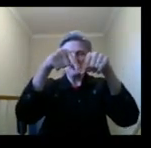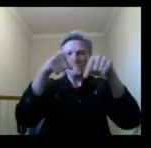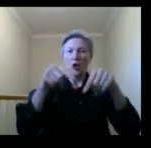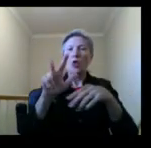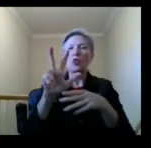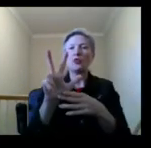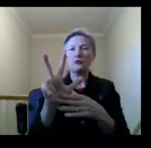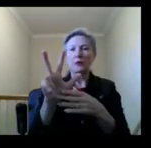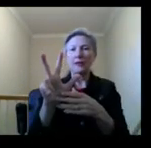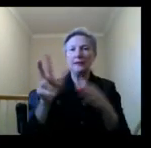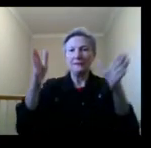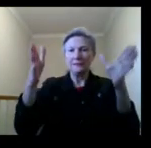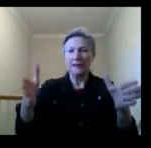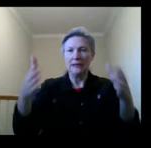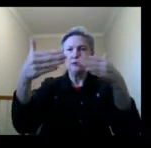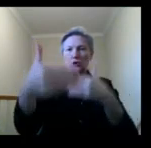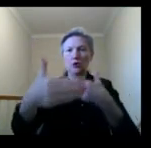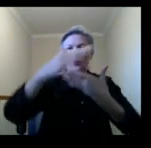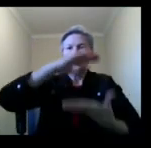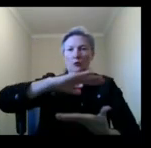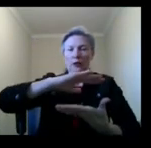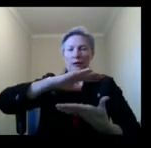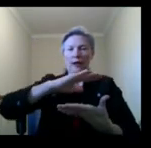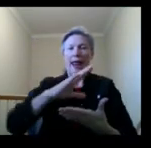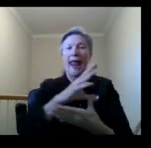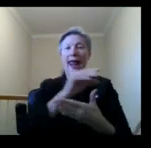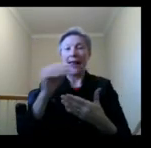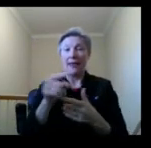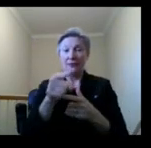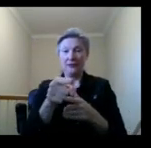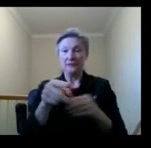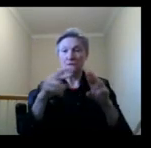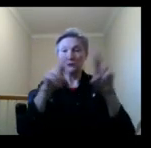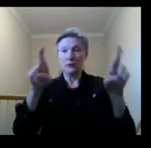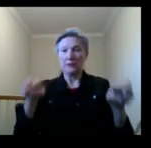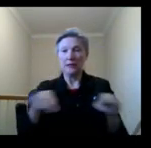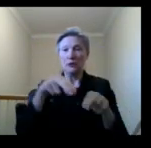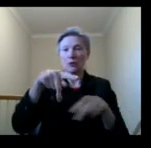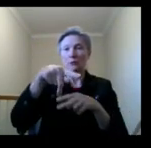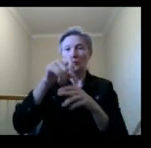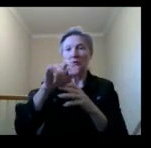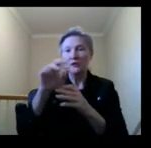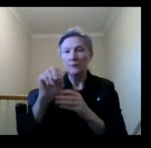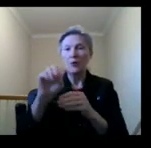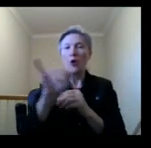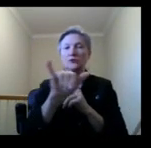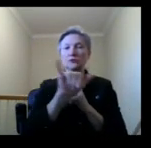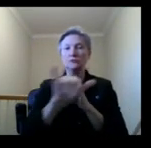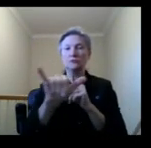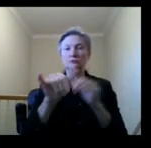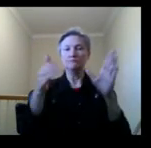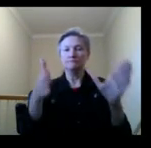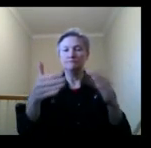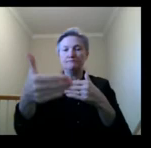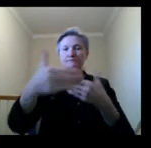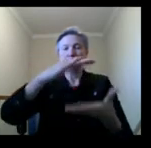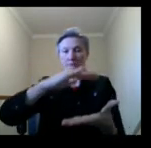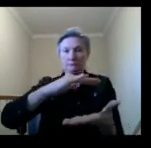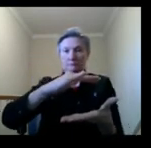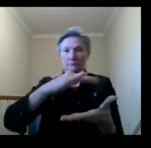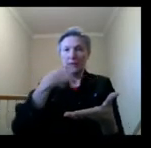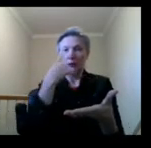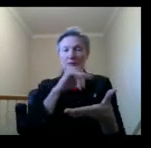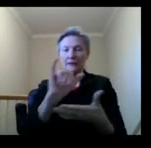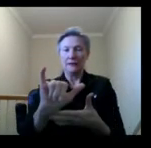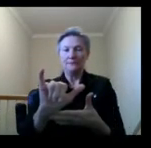The last one here is a rectangular prism too. Okay, this is what a rectangular prism looks